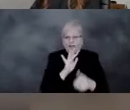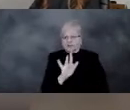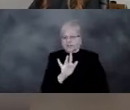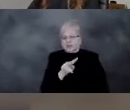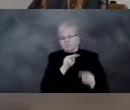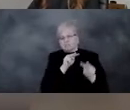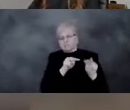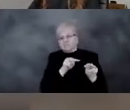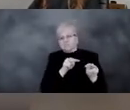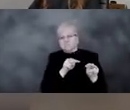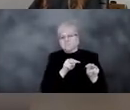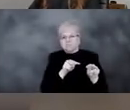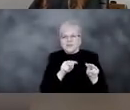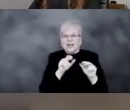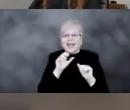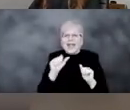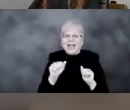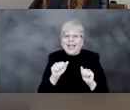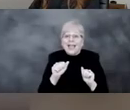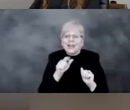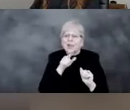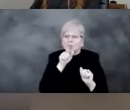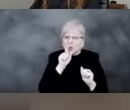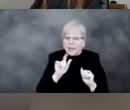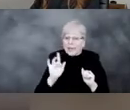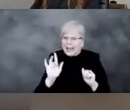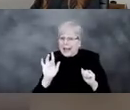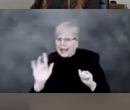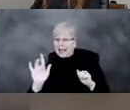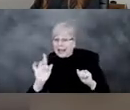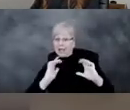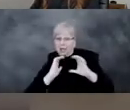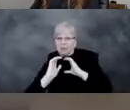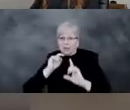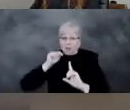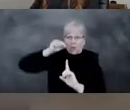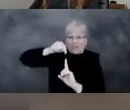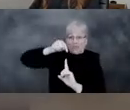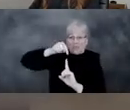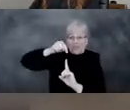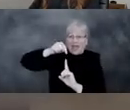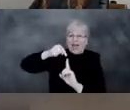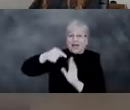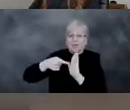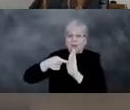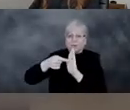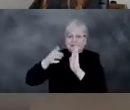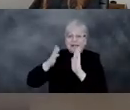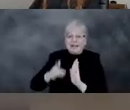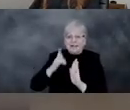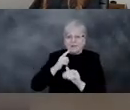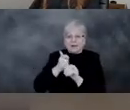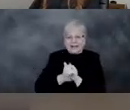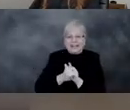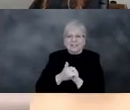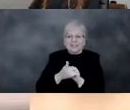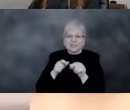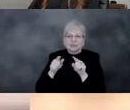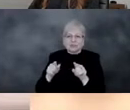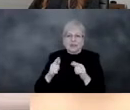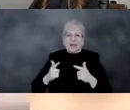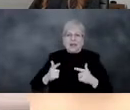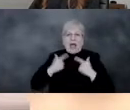ability to communicate with the exhibit hall employees or representatives during the live conference hours.